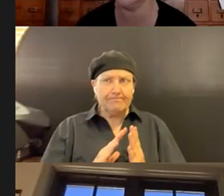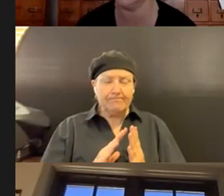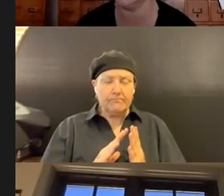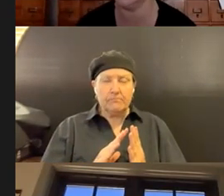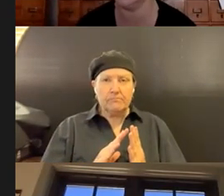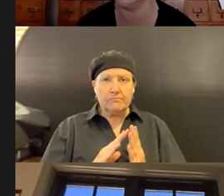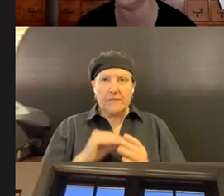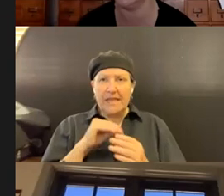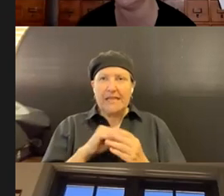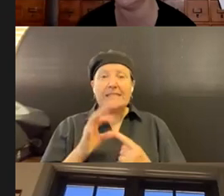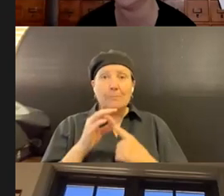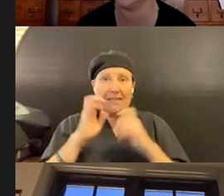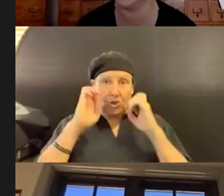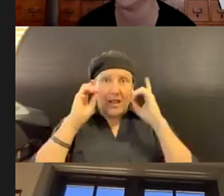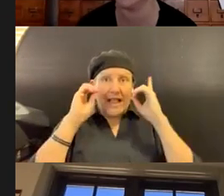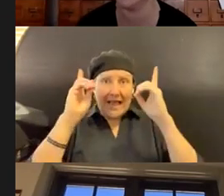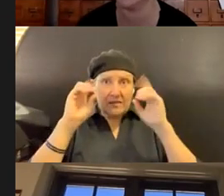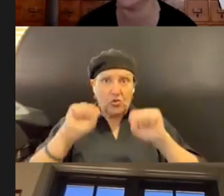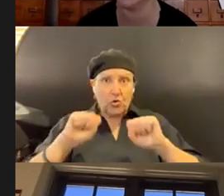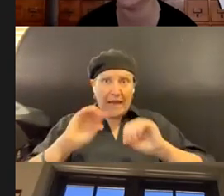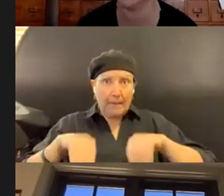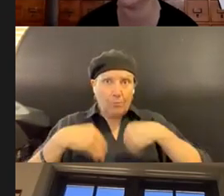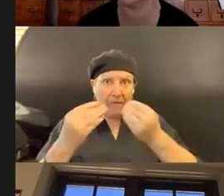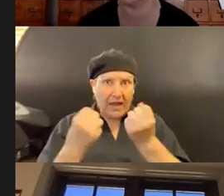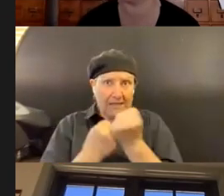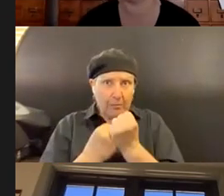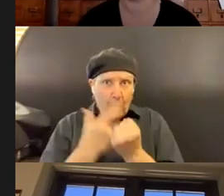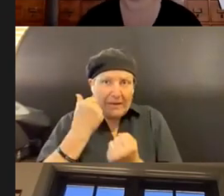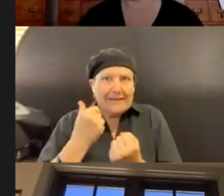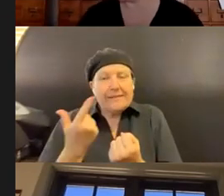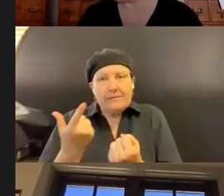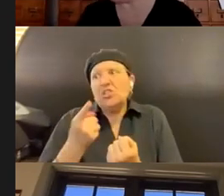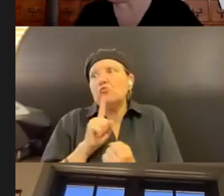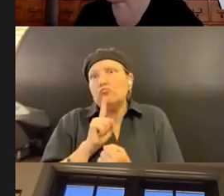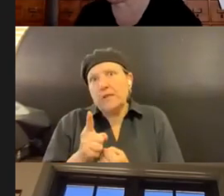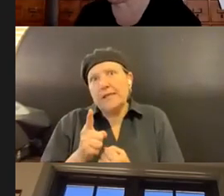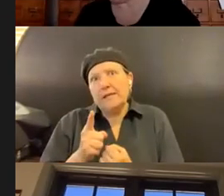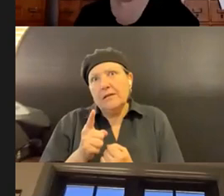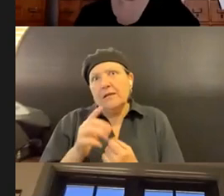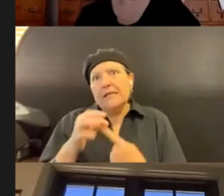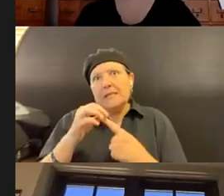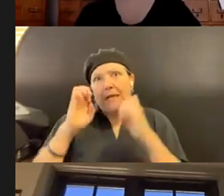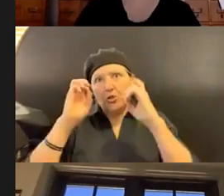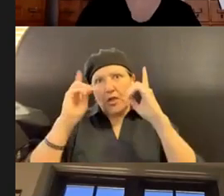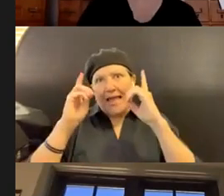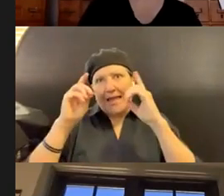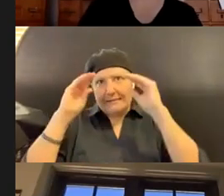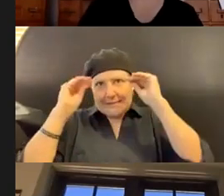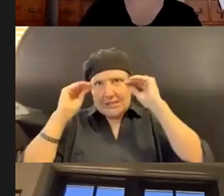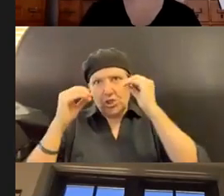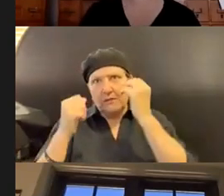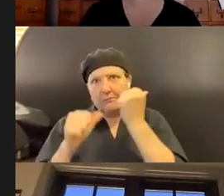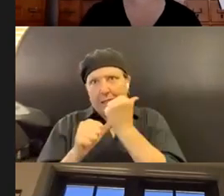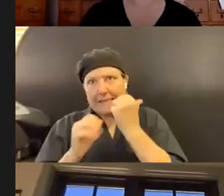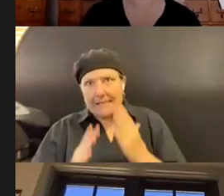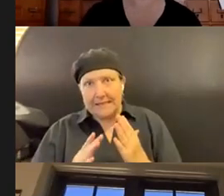in special ed, so that she can provide them support because she's technically a special ed teaching assistant. So she'll be focused more on those students. But Miss